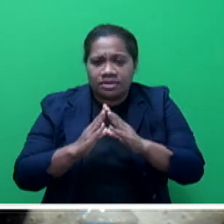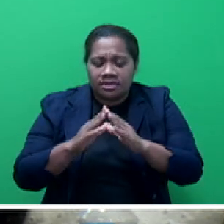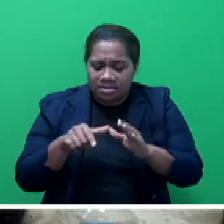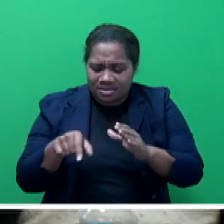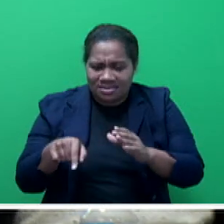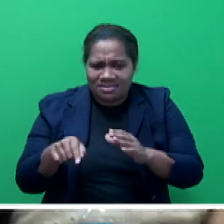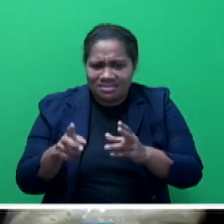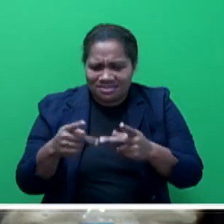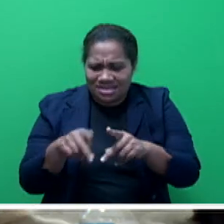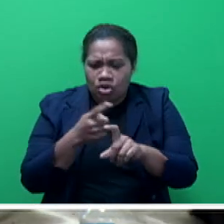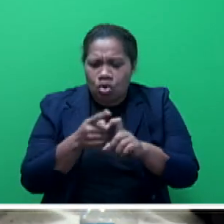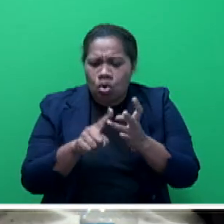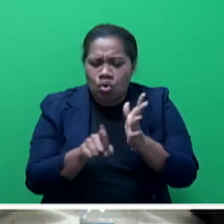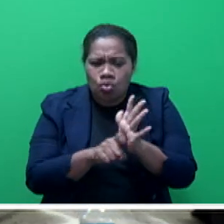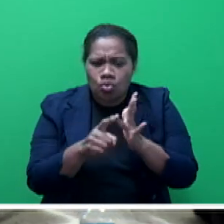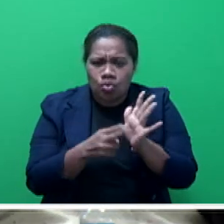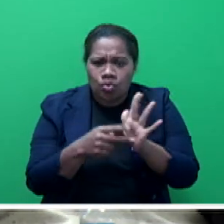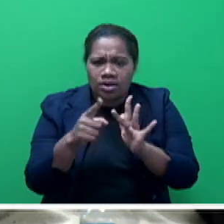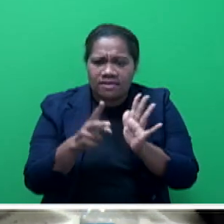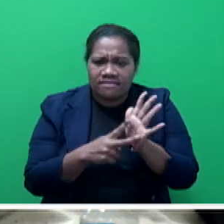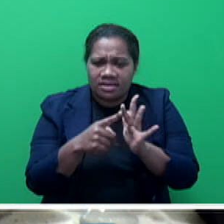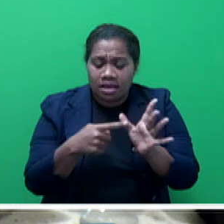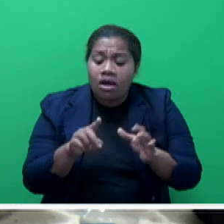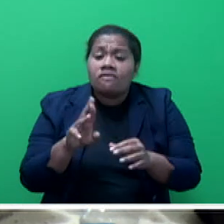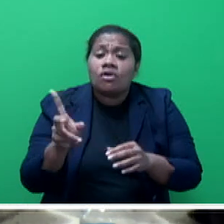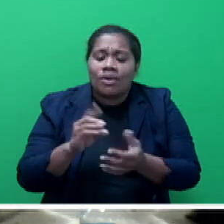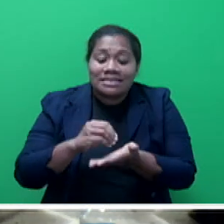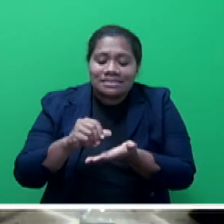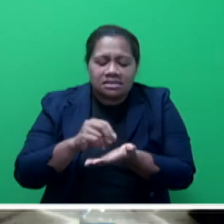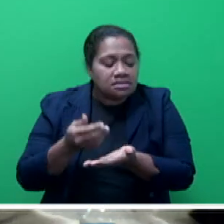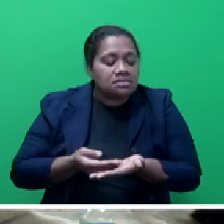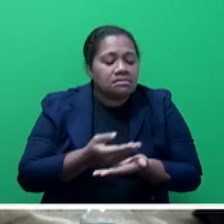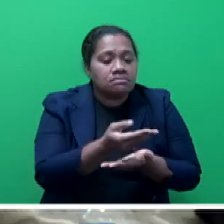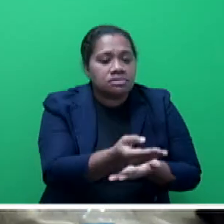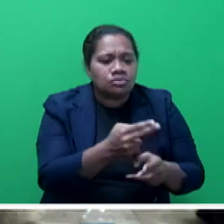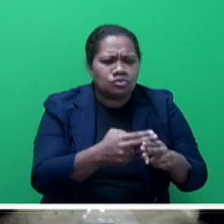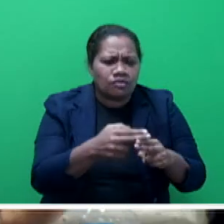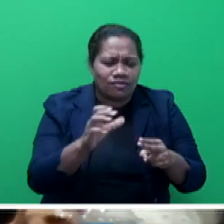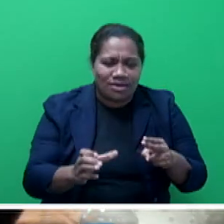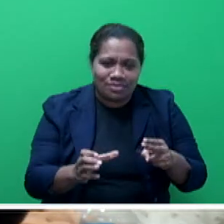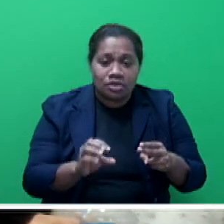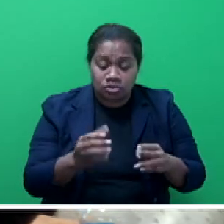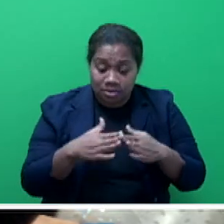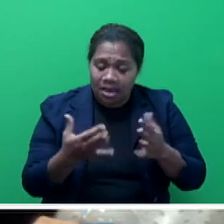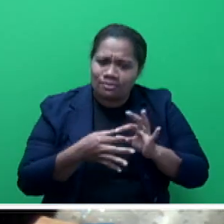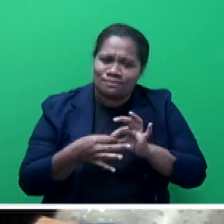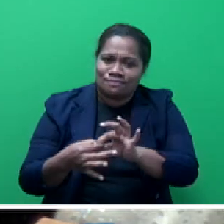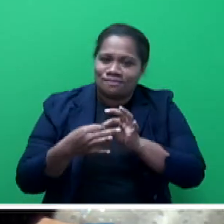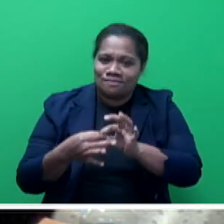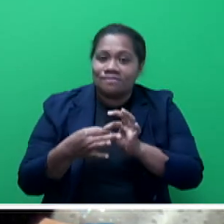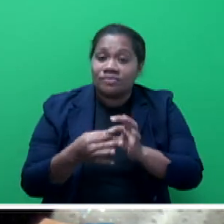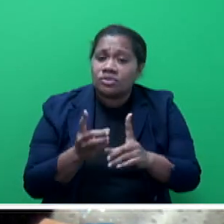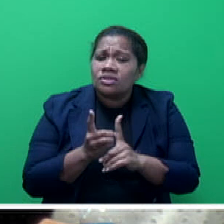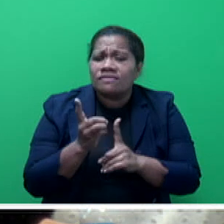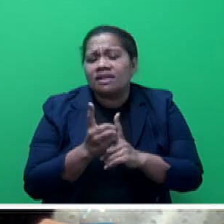basically to provide seedling at no cost to farmers. So, Mr. Speaker, we are working very closely in terms of developing nurseries